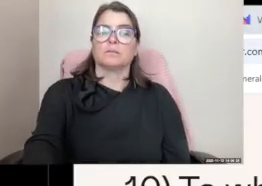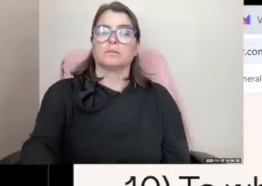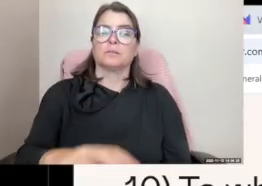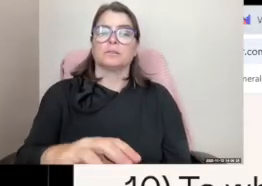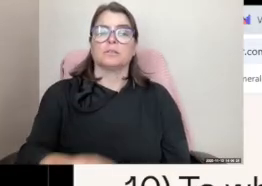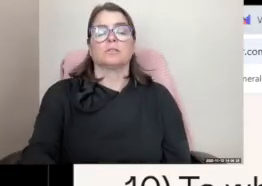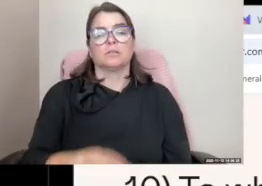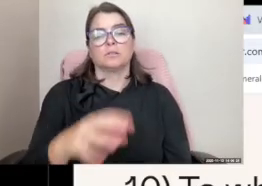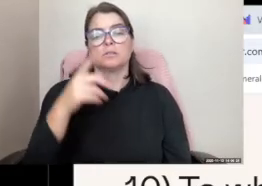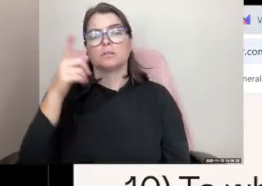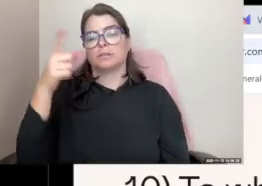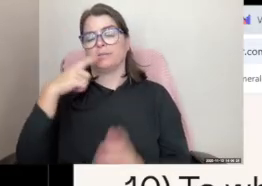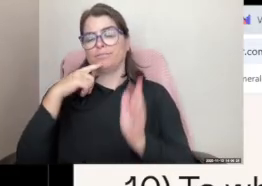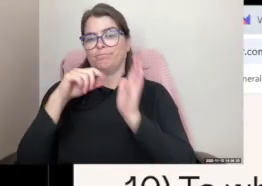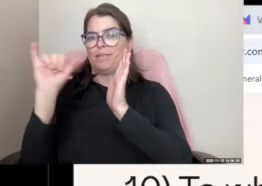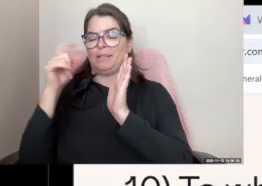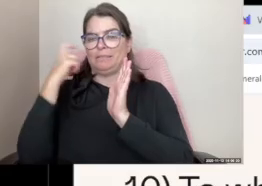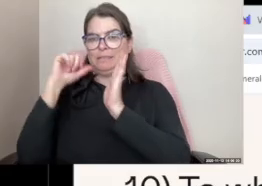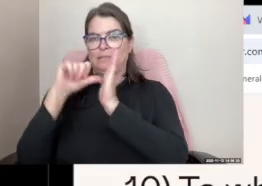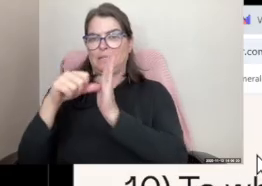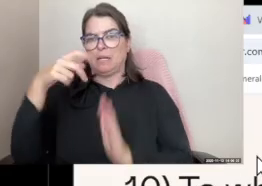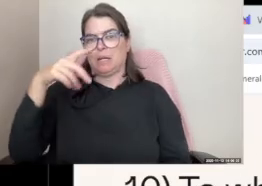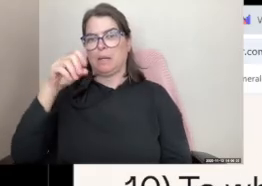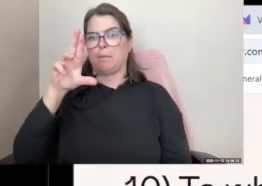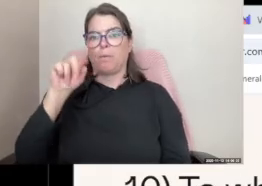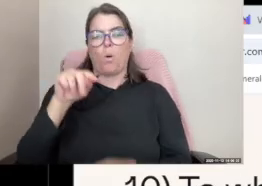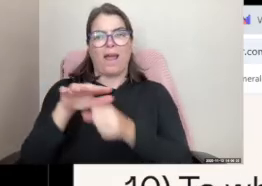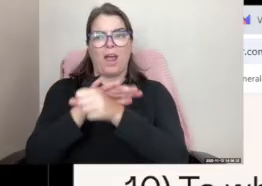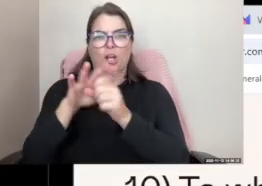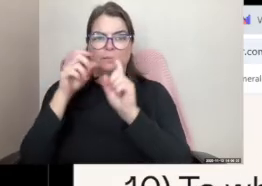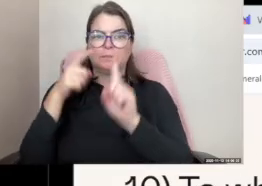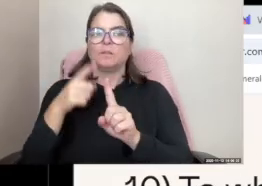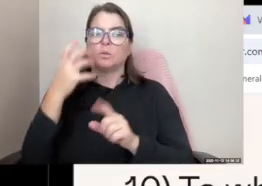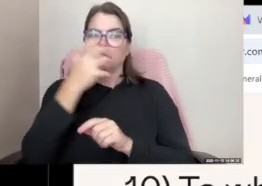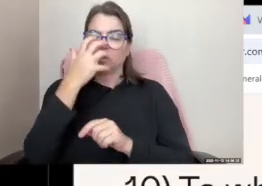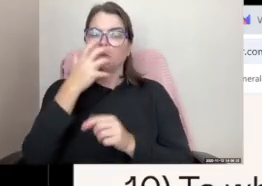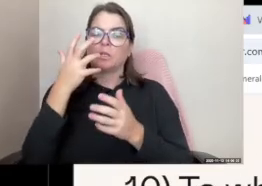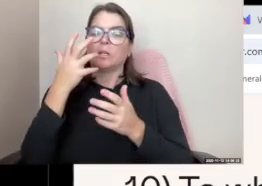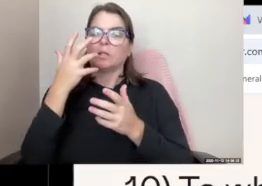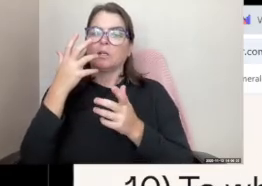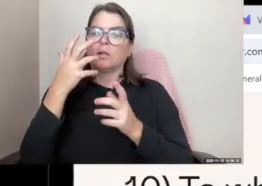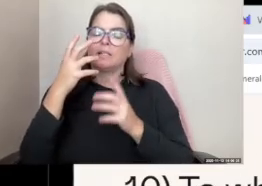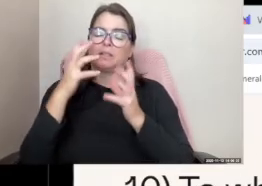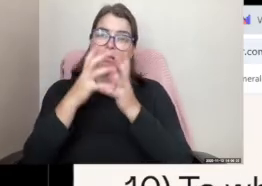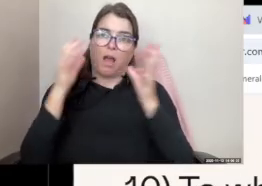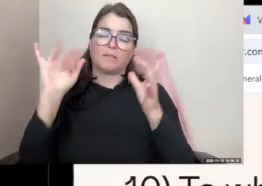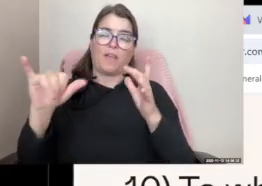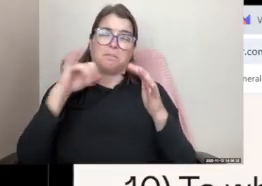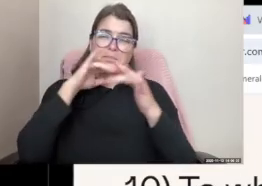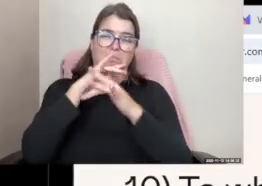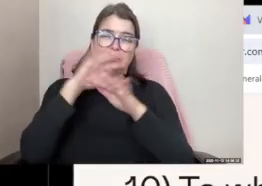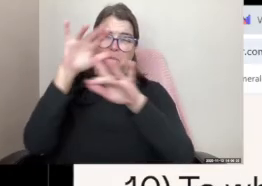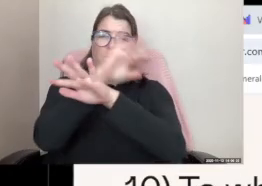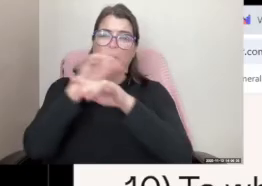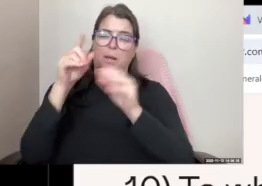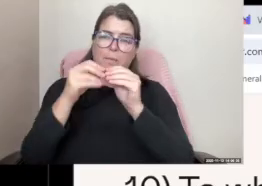technologies, medium and heavy duty trucks, and also the communities, like Guillermo